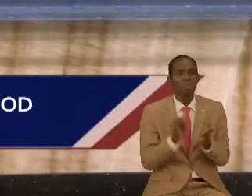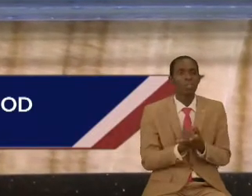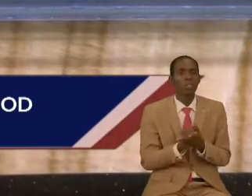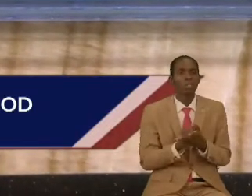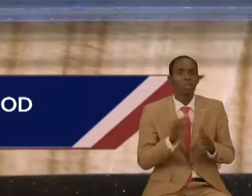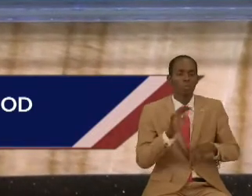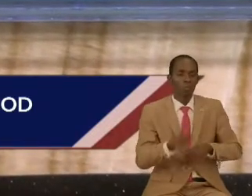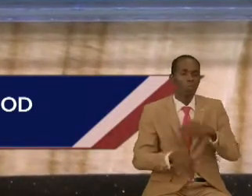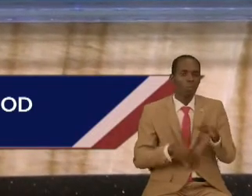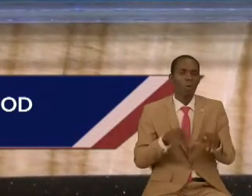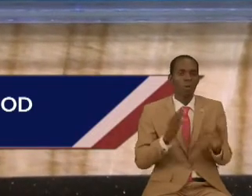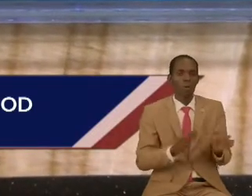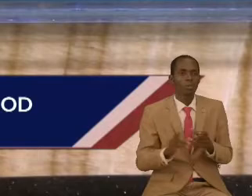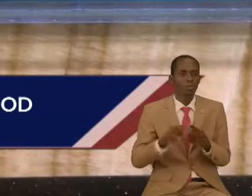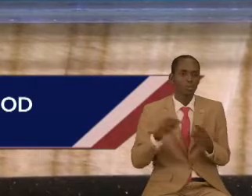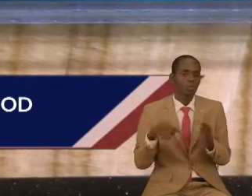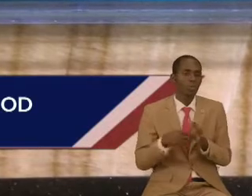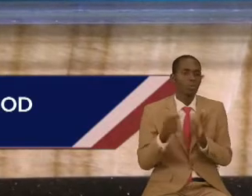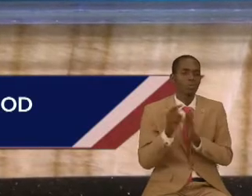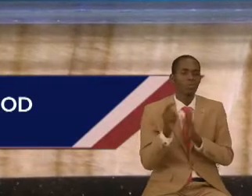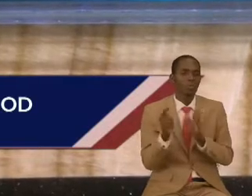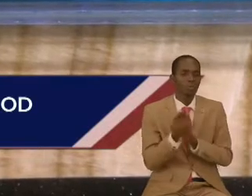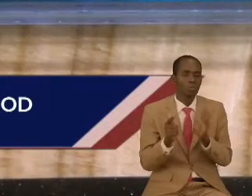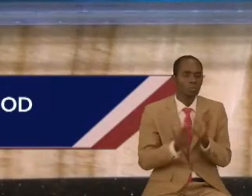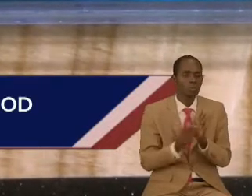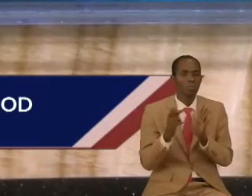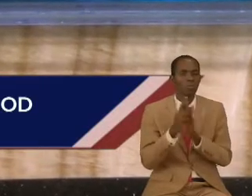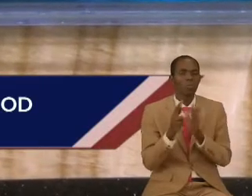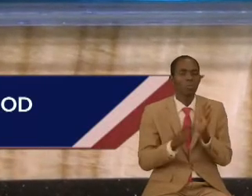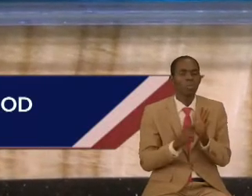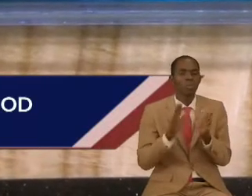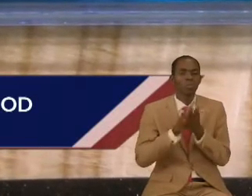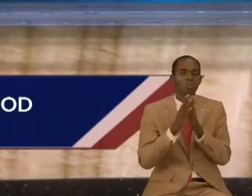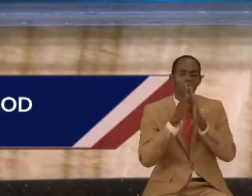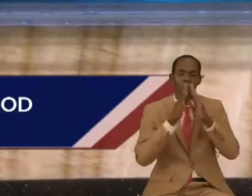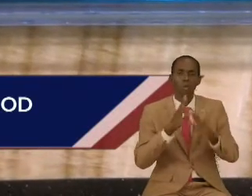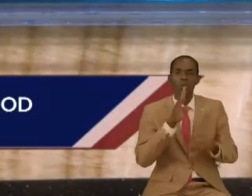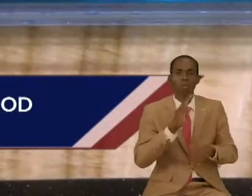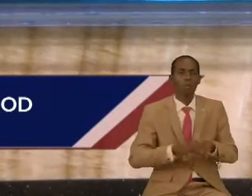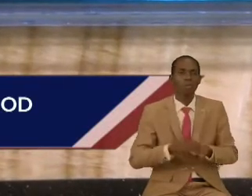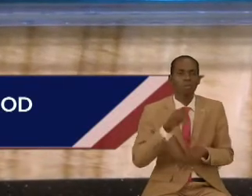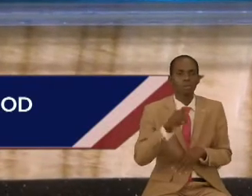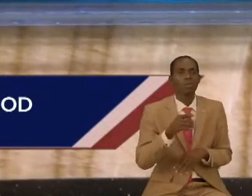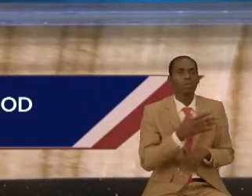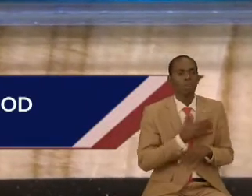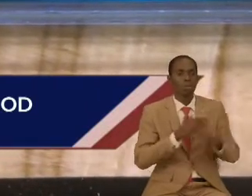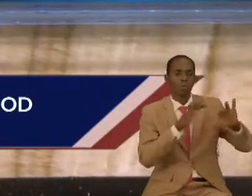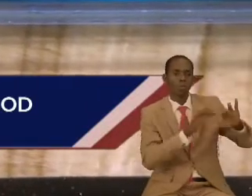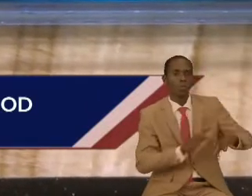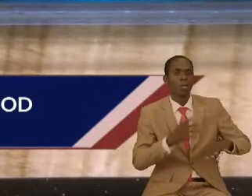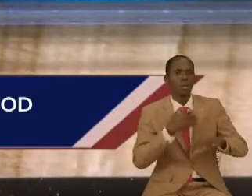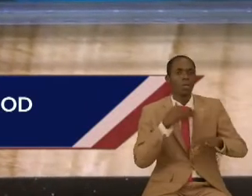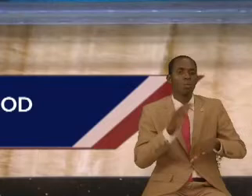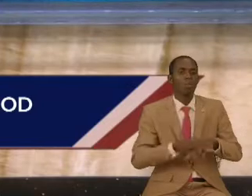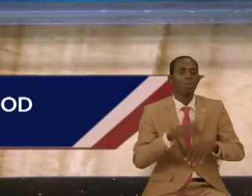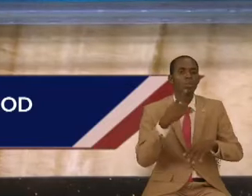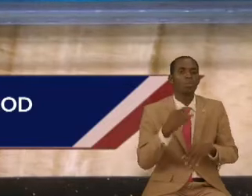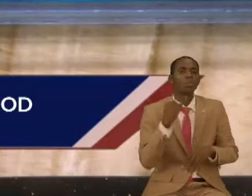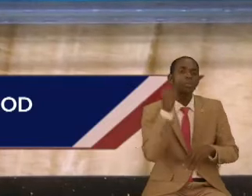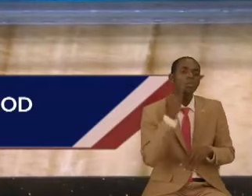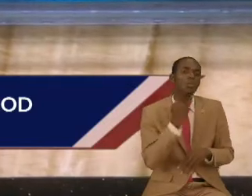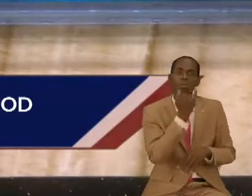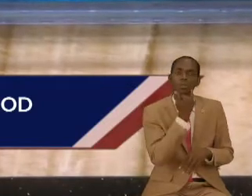to this rule, peace on them and mercy and upon the